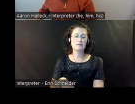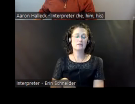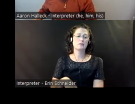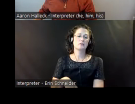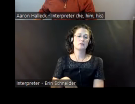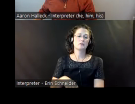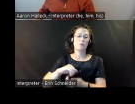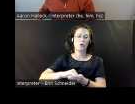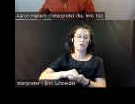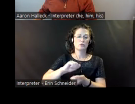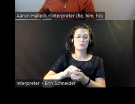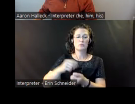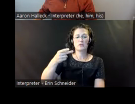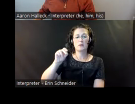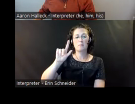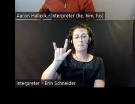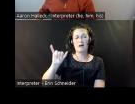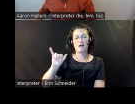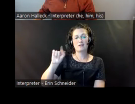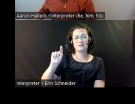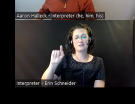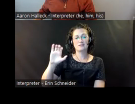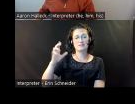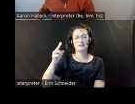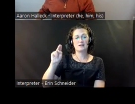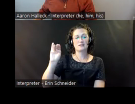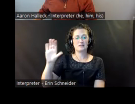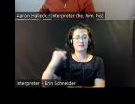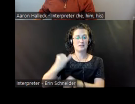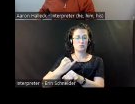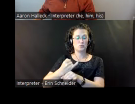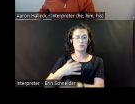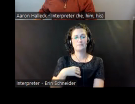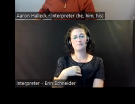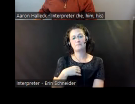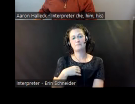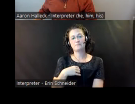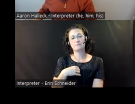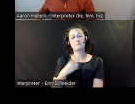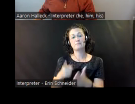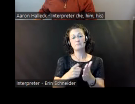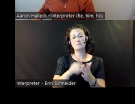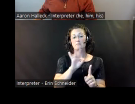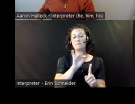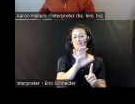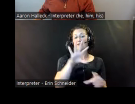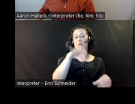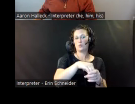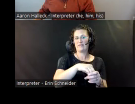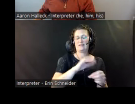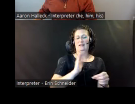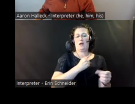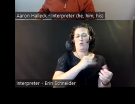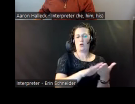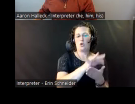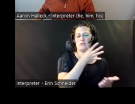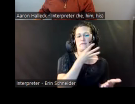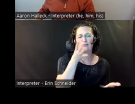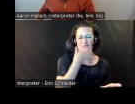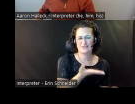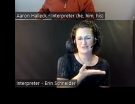with Polytechnic, and sometimes even faculty within the College of Agriculture. And we've been able to